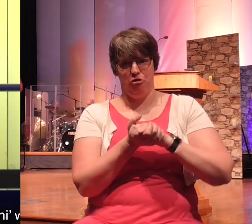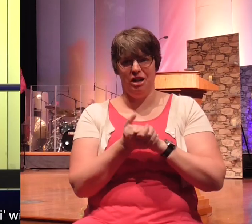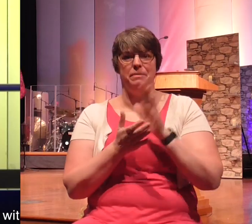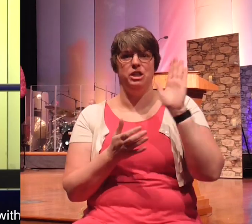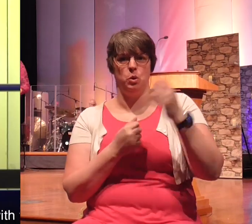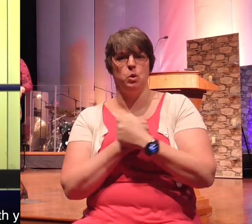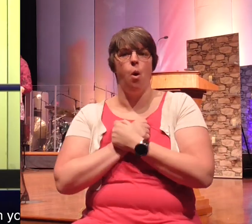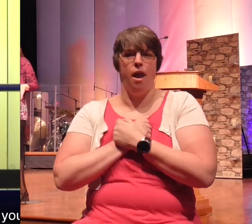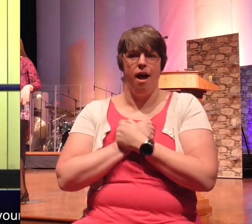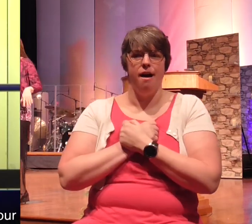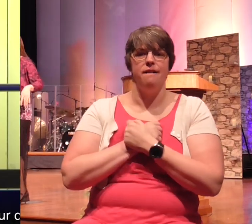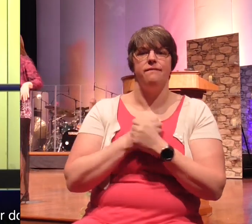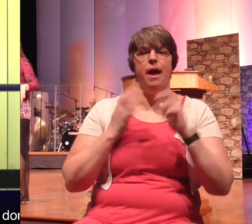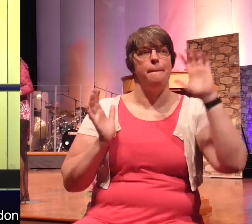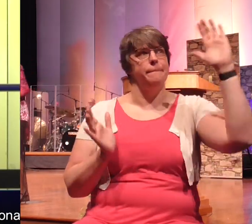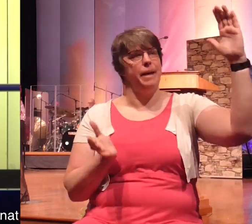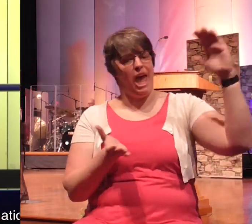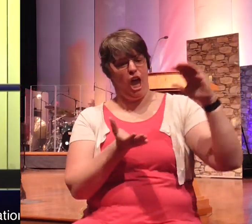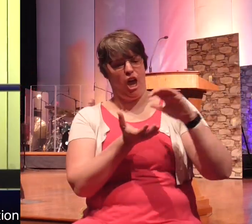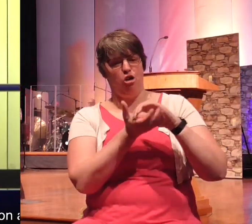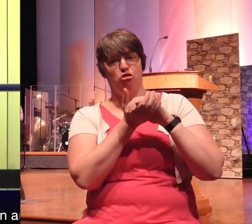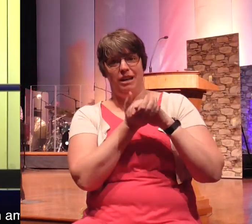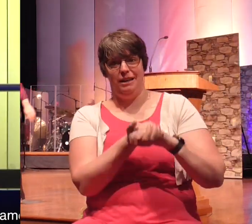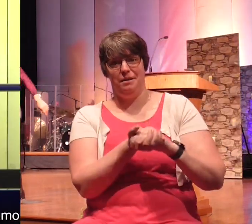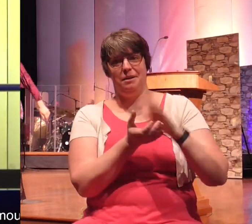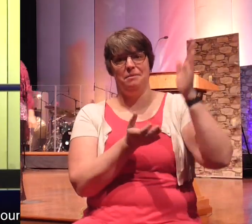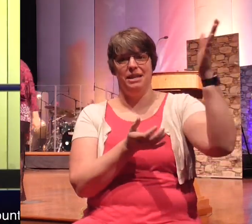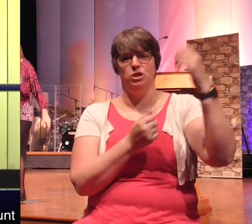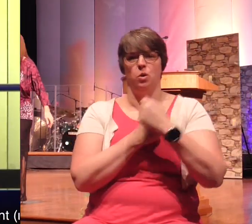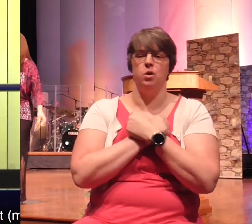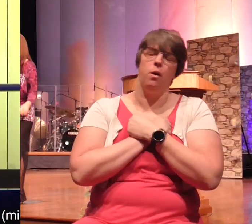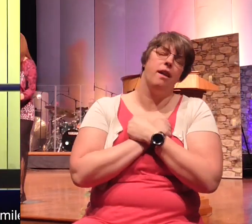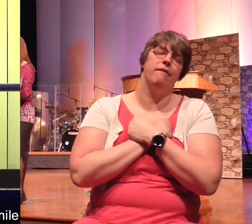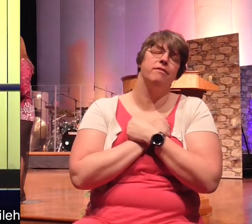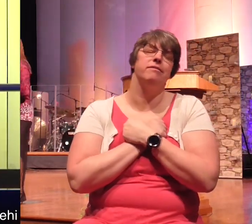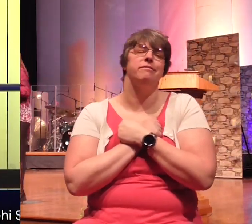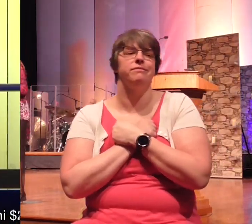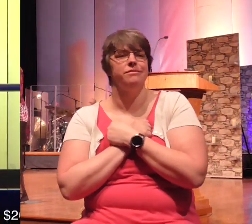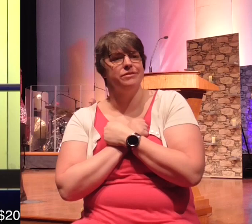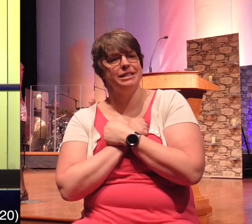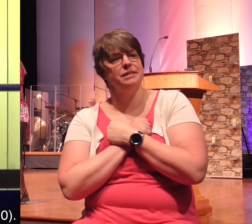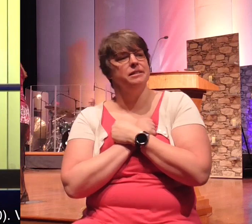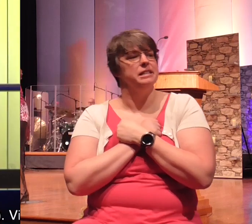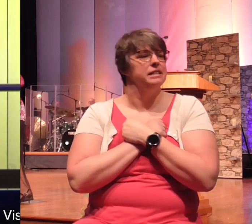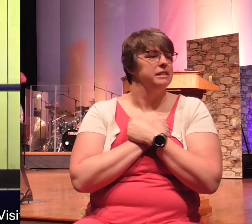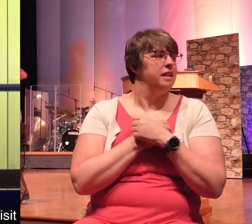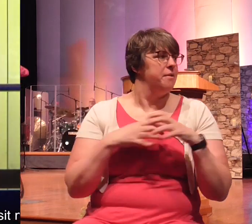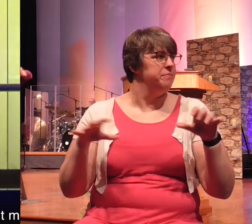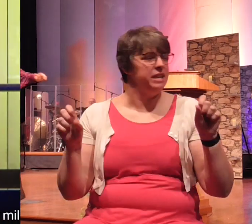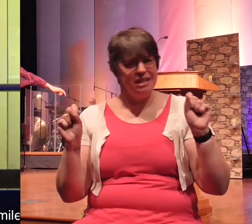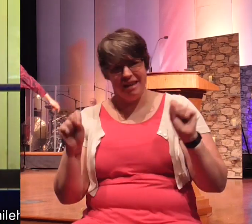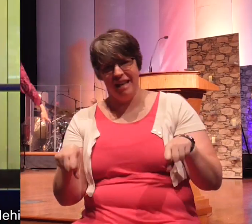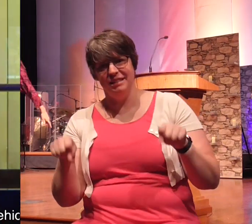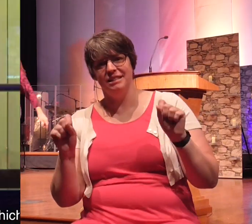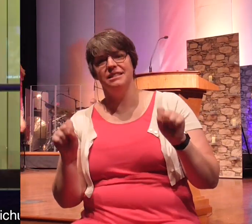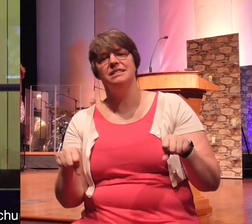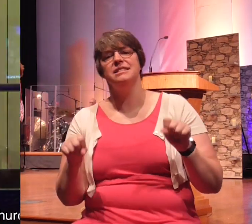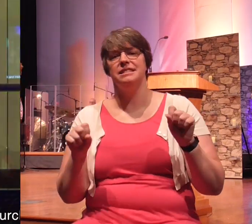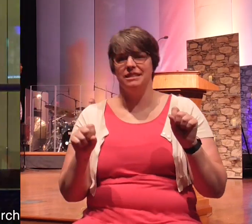love. Marry me to your love. I am yours,